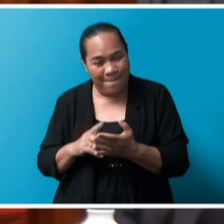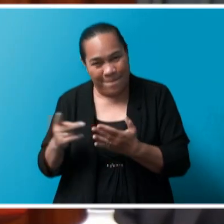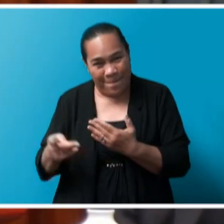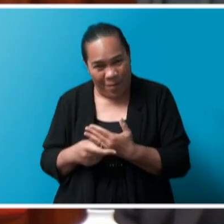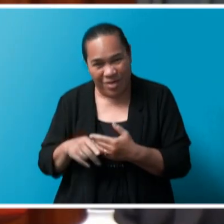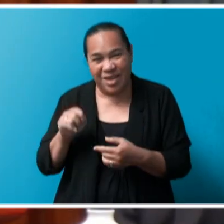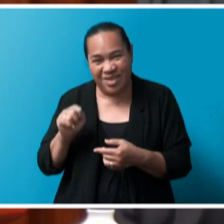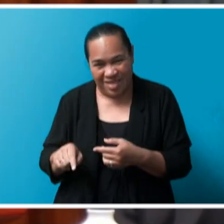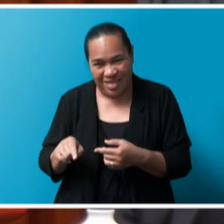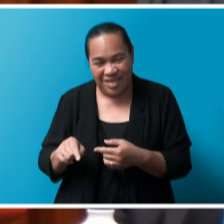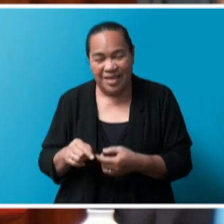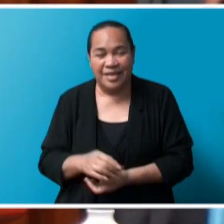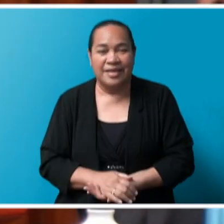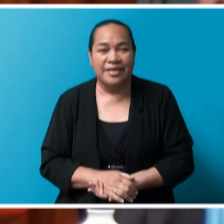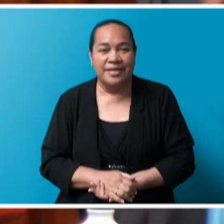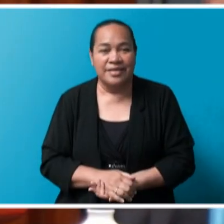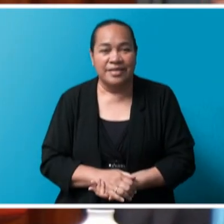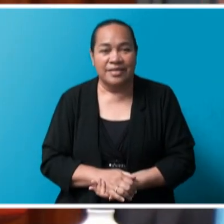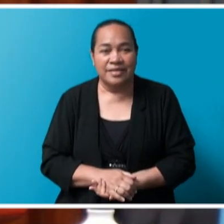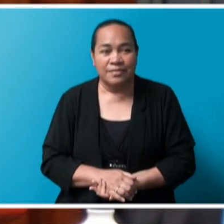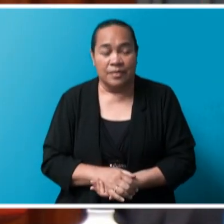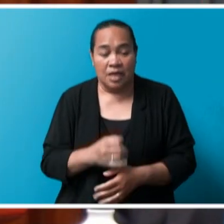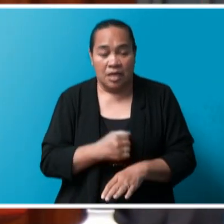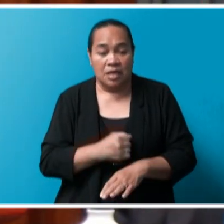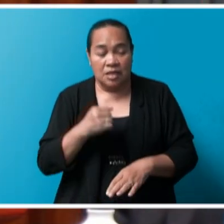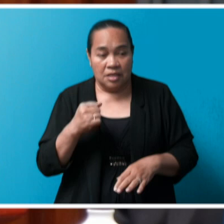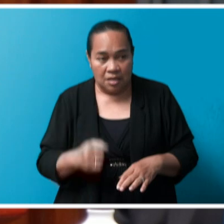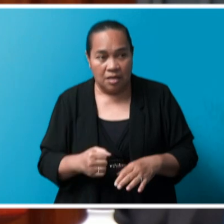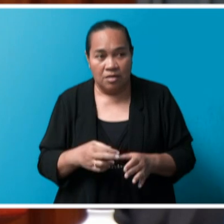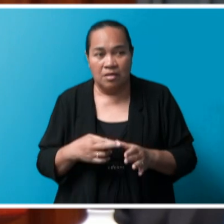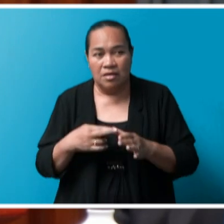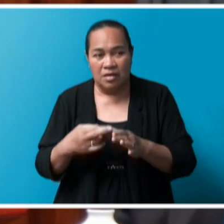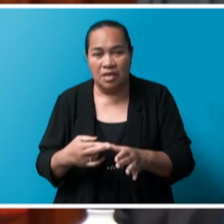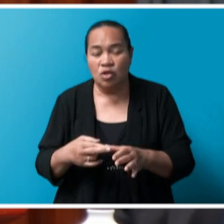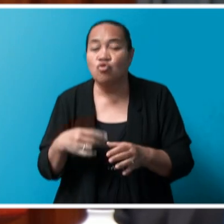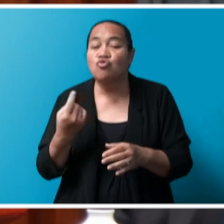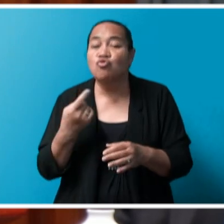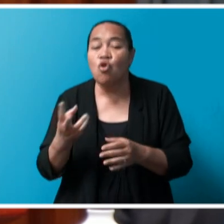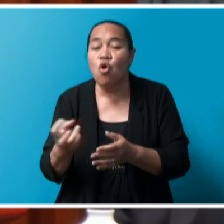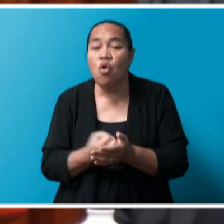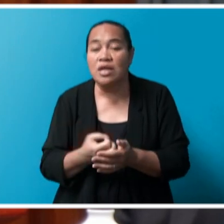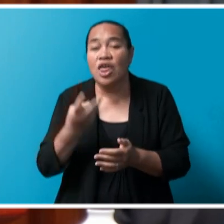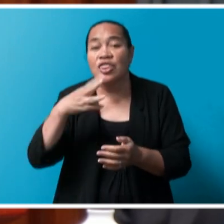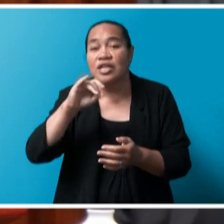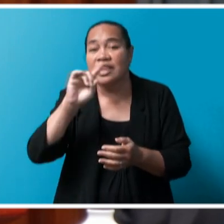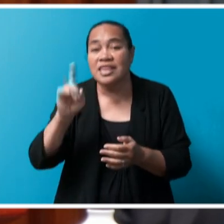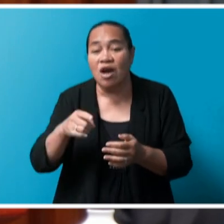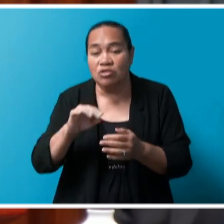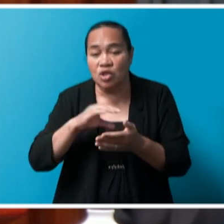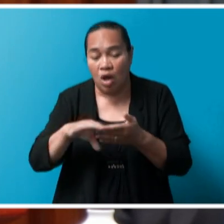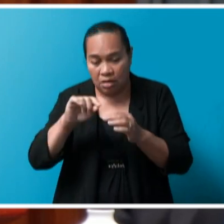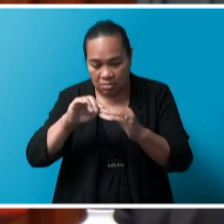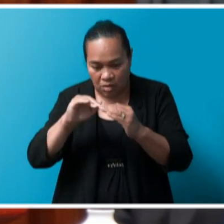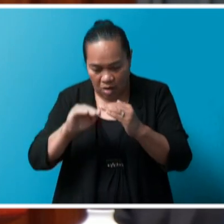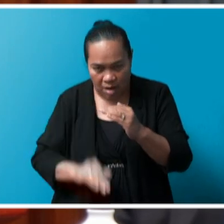successful review of the program, the government has increased funding for households earning $30,000 and below to $2.6